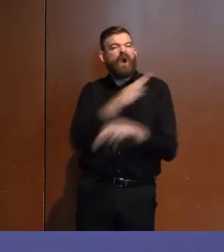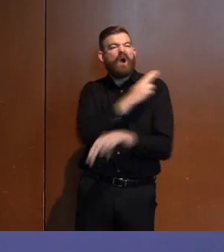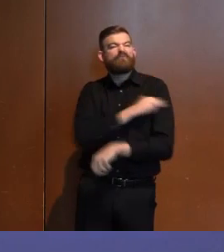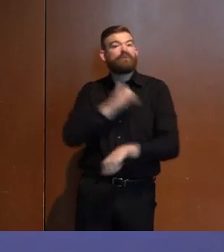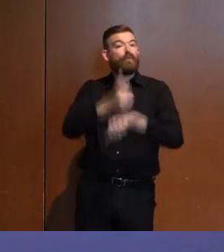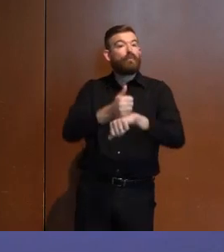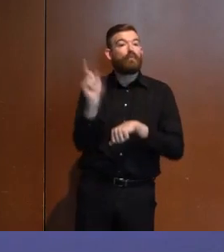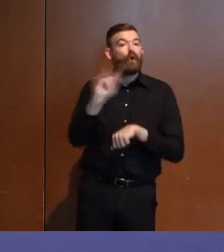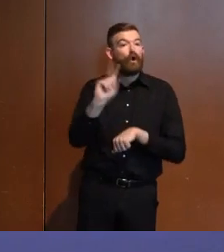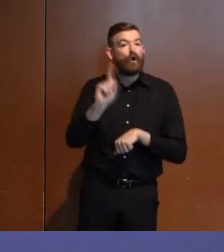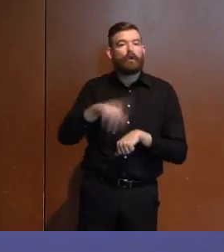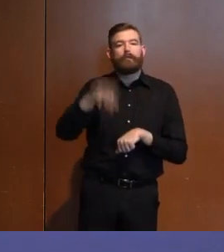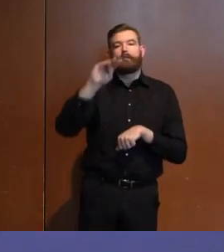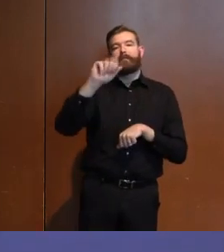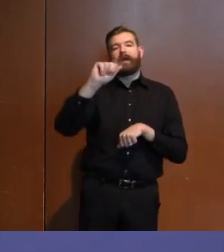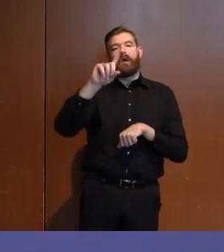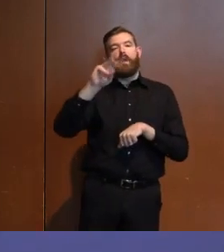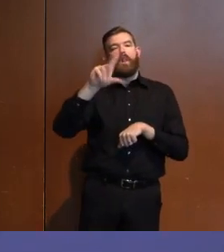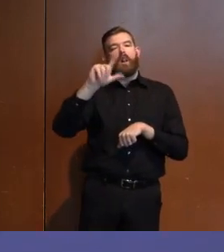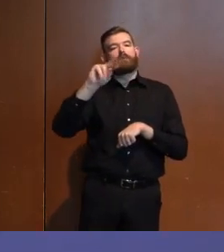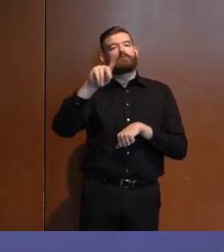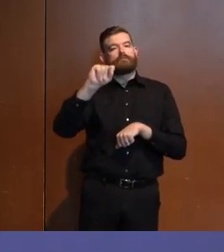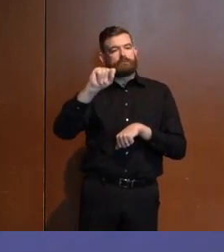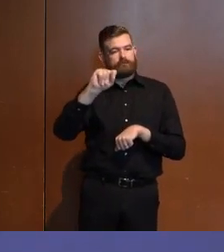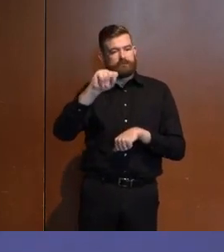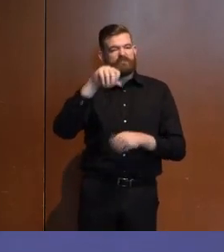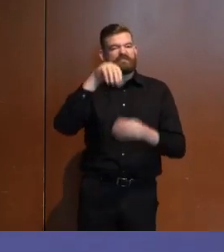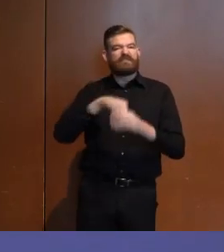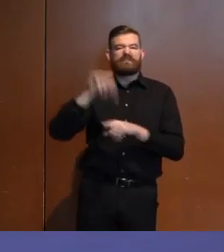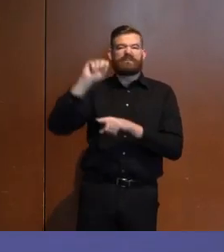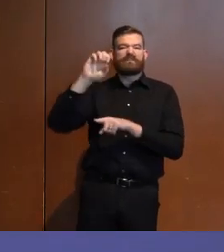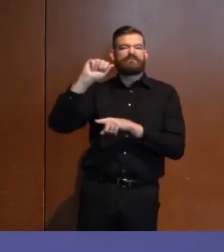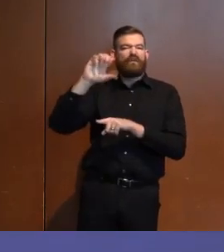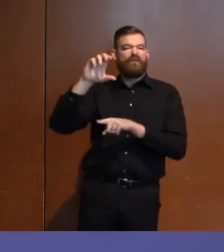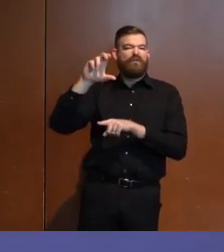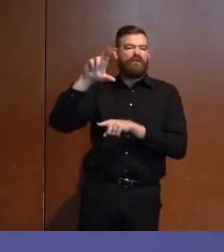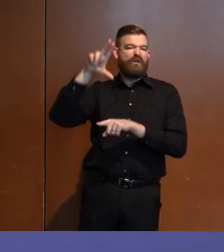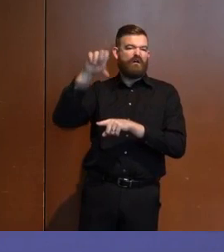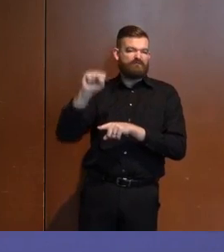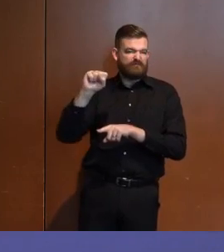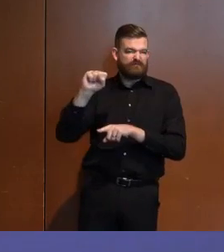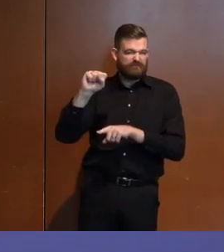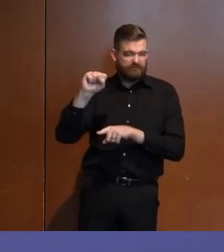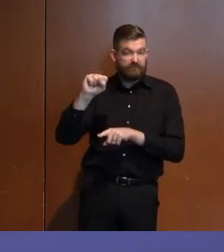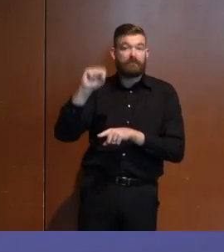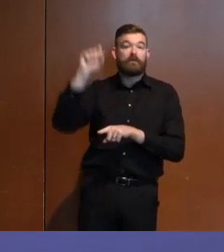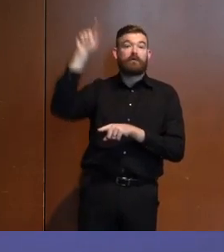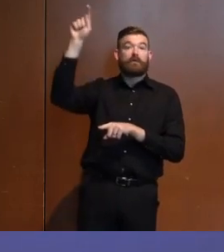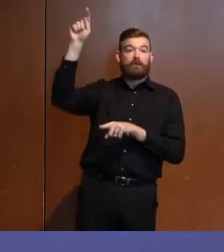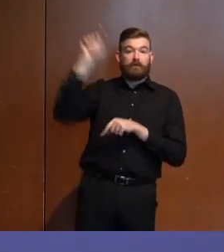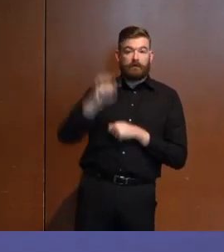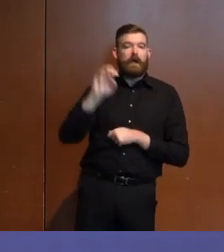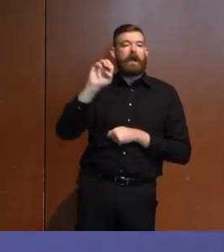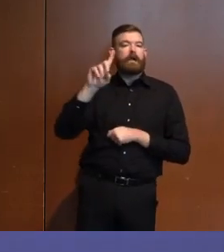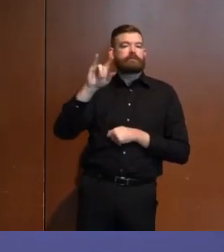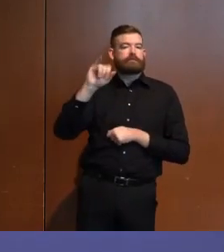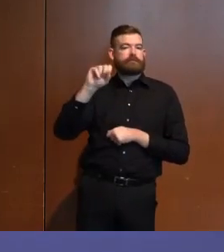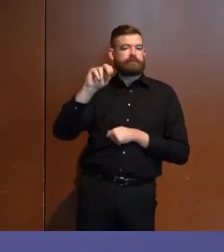Meadowlands Convention Center in Secaucus. To follow will come the New Jersey Convention Center in Edison, and then the Atlantic